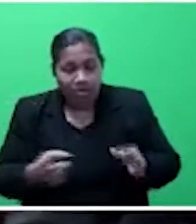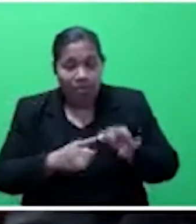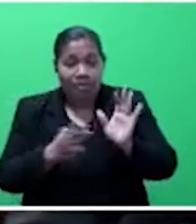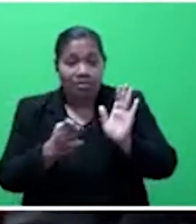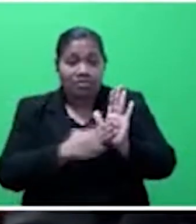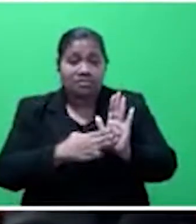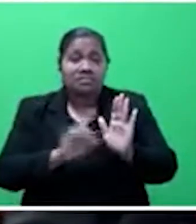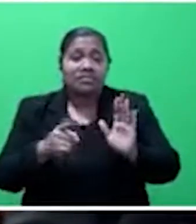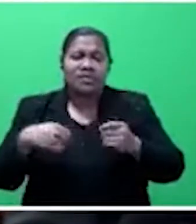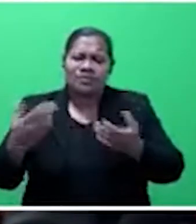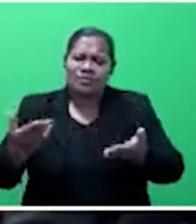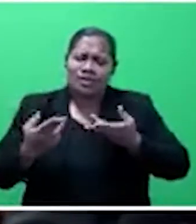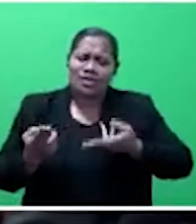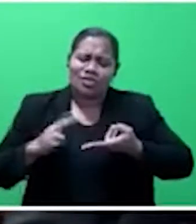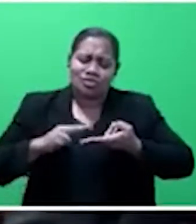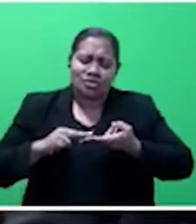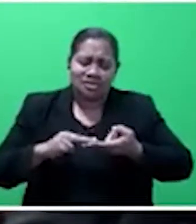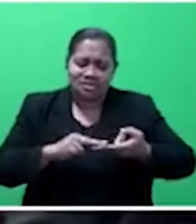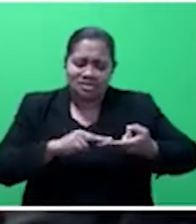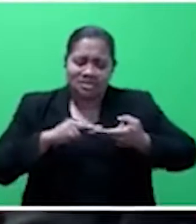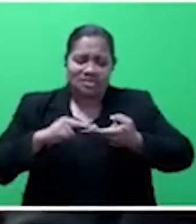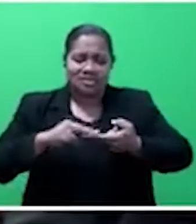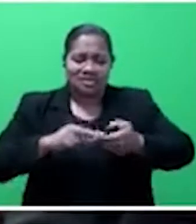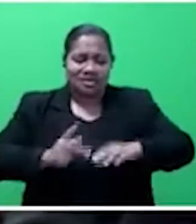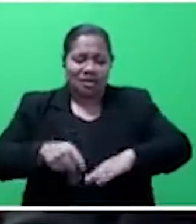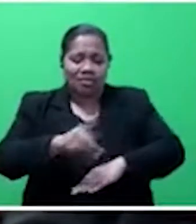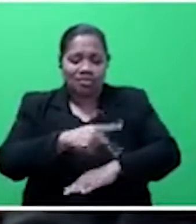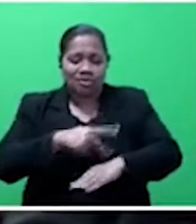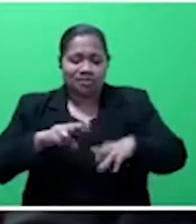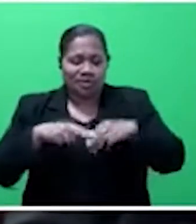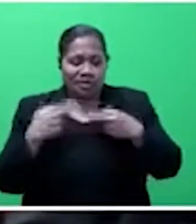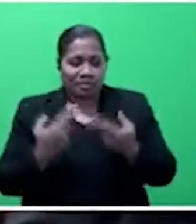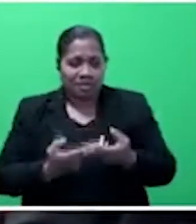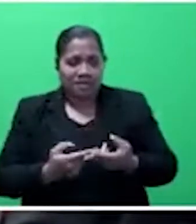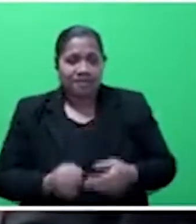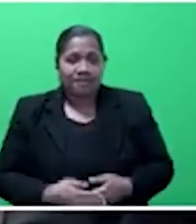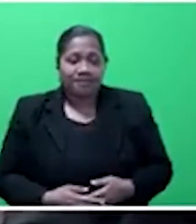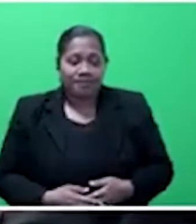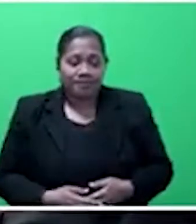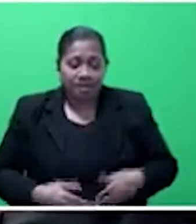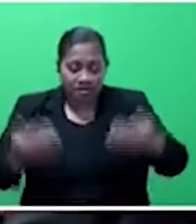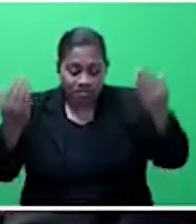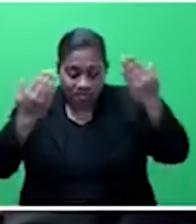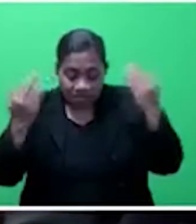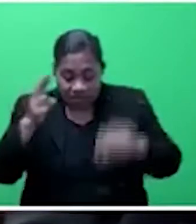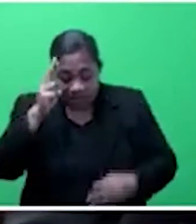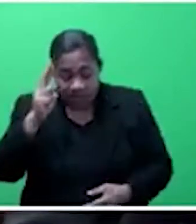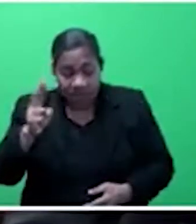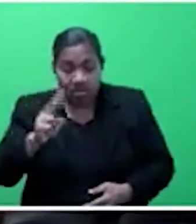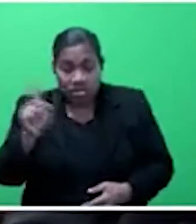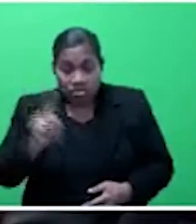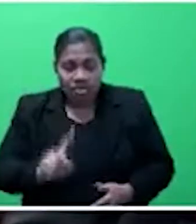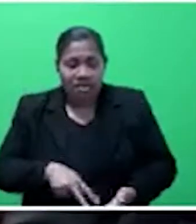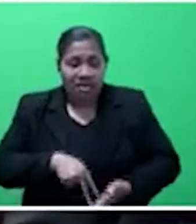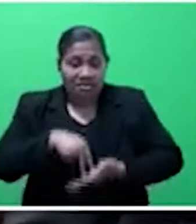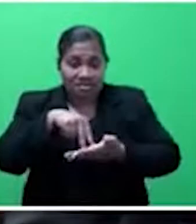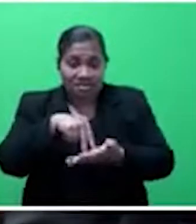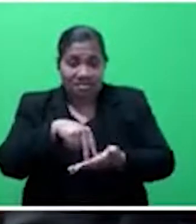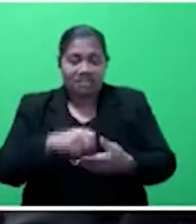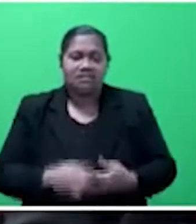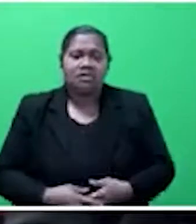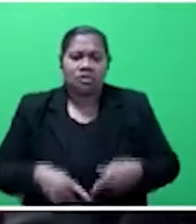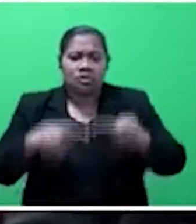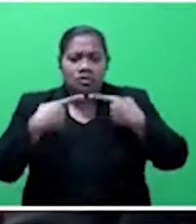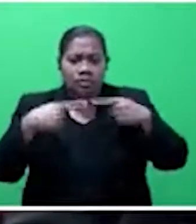the unity among the Pacific family. Mr. Speaker said, today I stand in this August House to announce